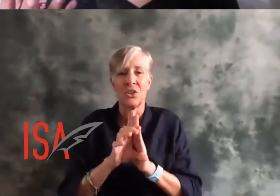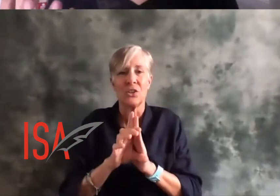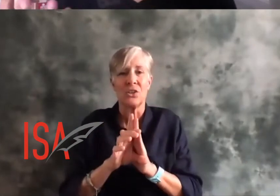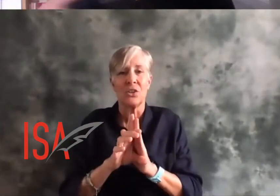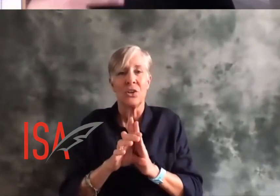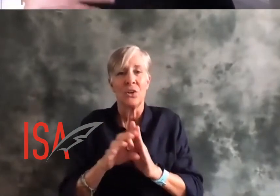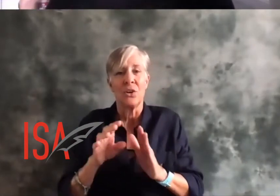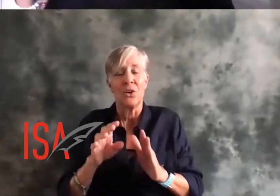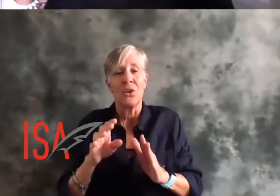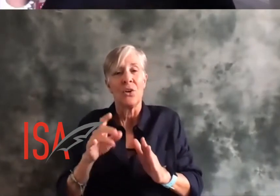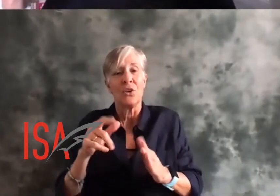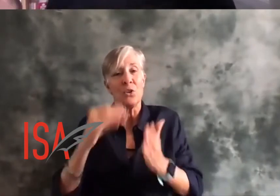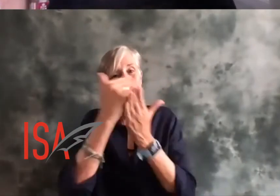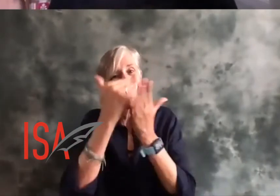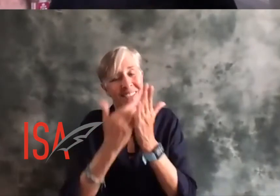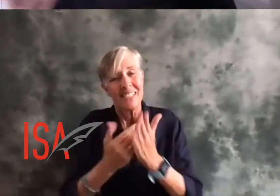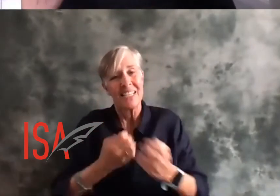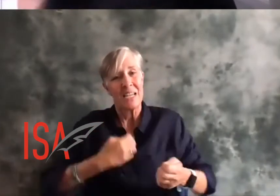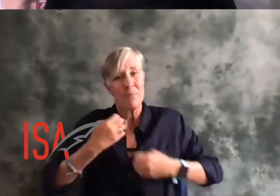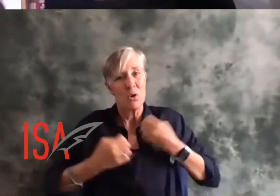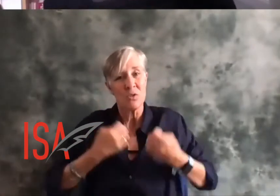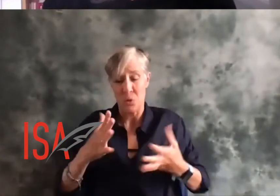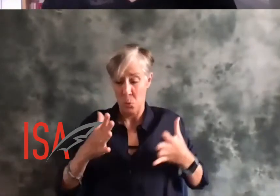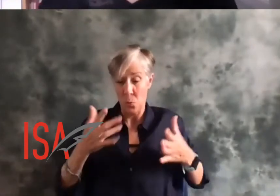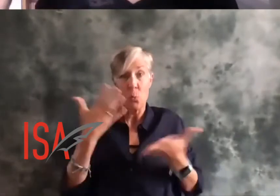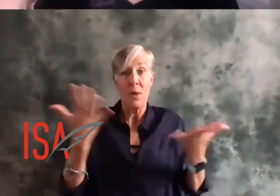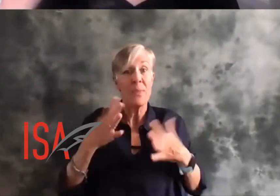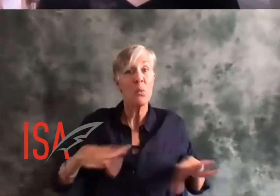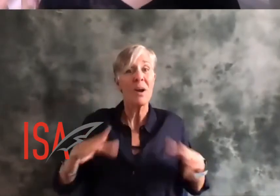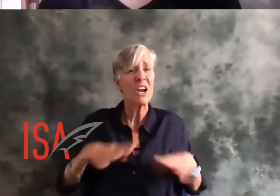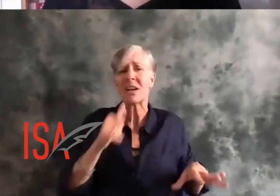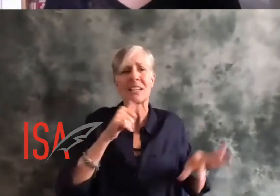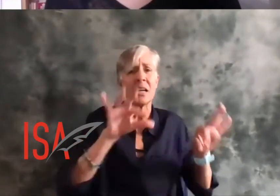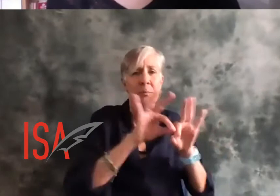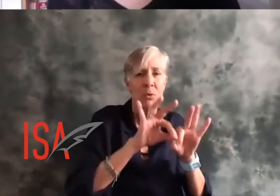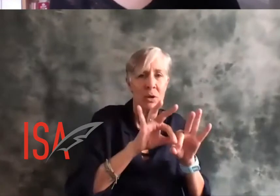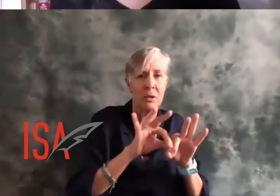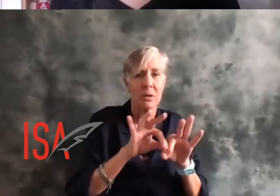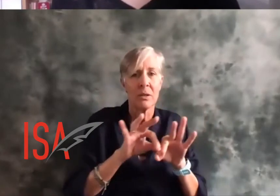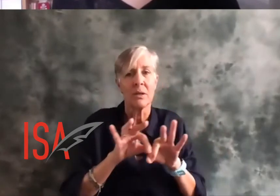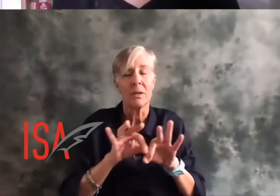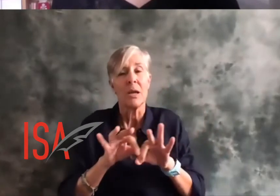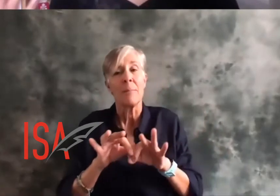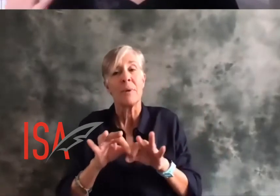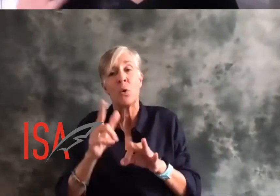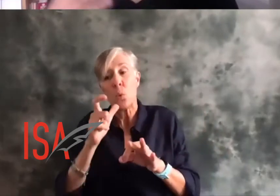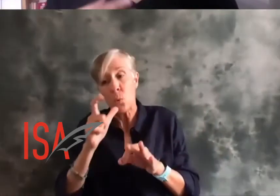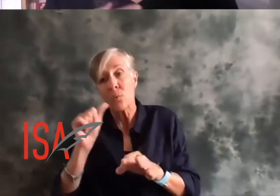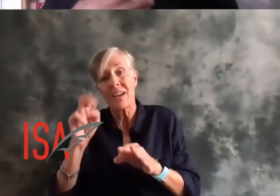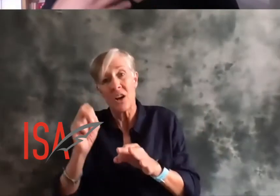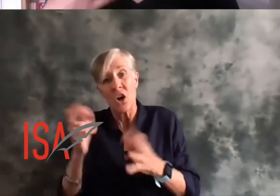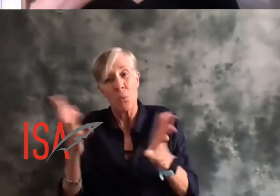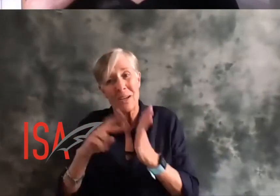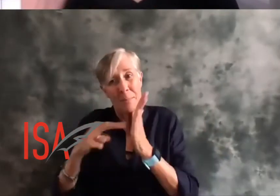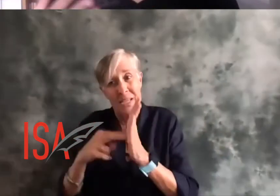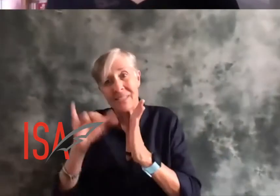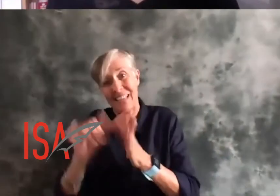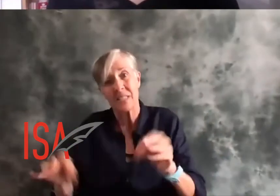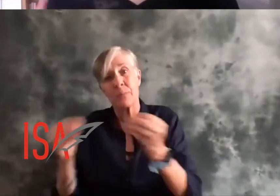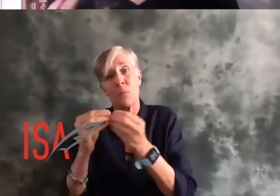into someone's world. So what they're wearing isn't as important as what it means about who they are. So